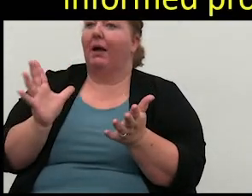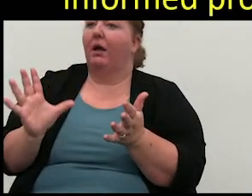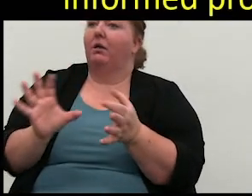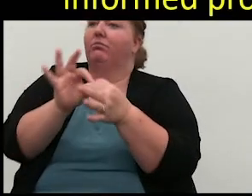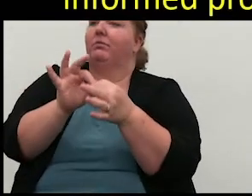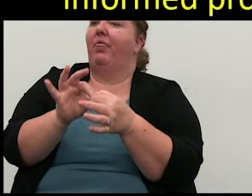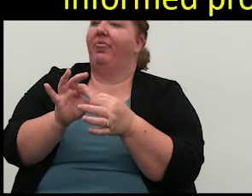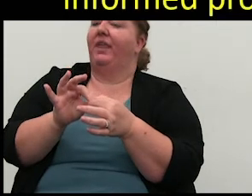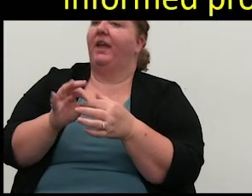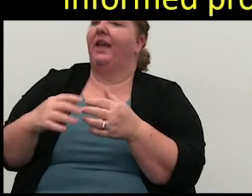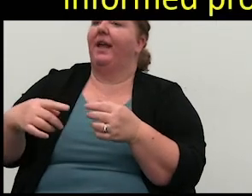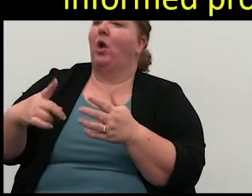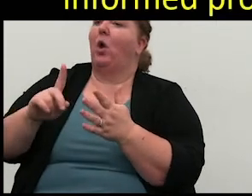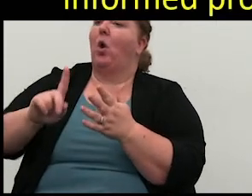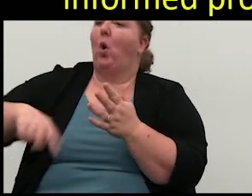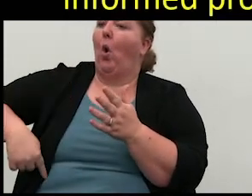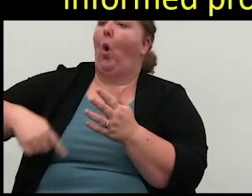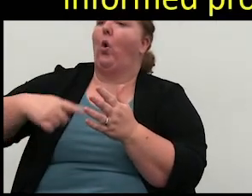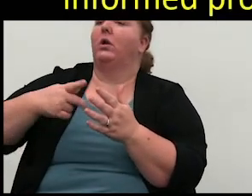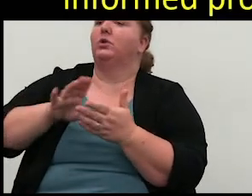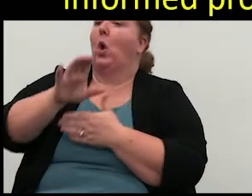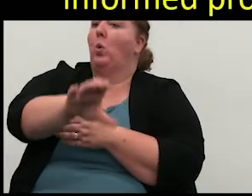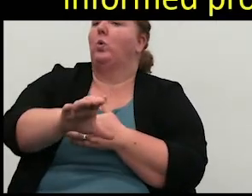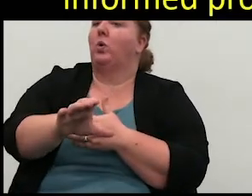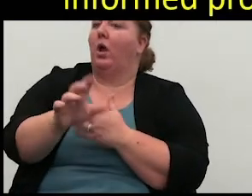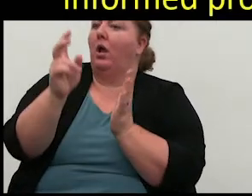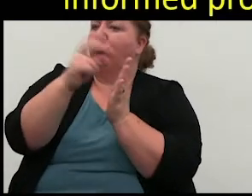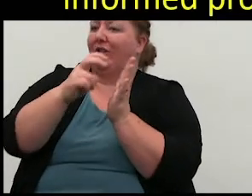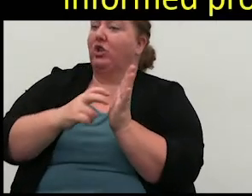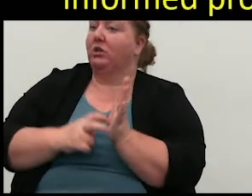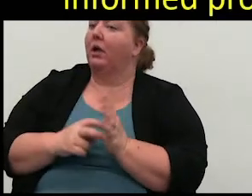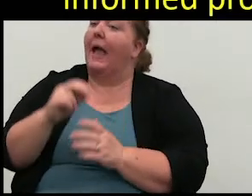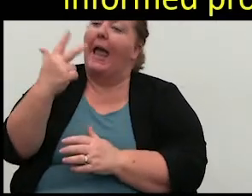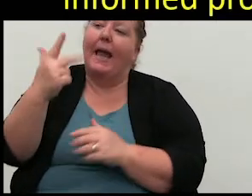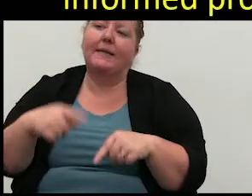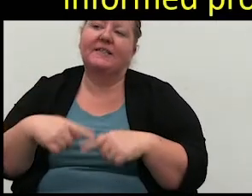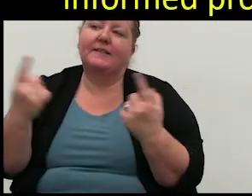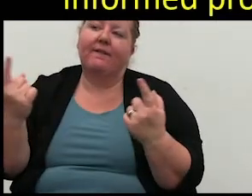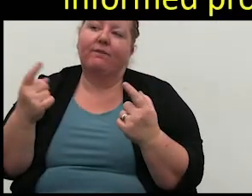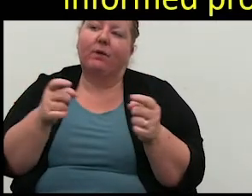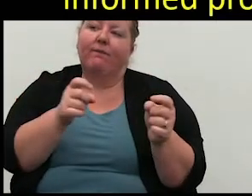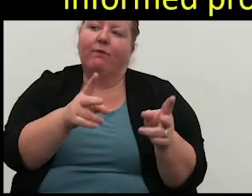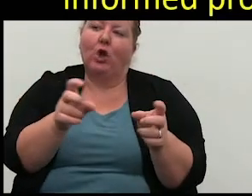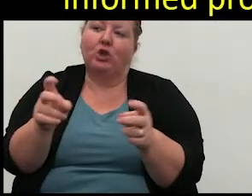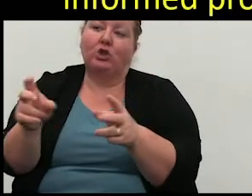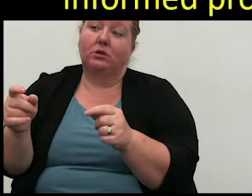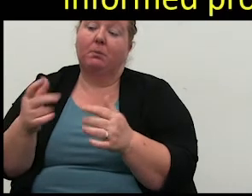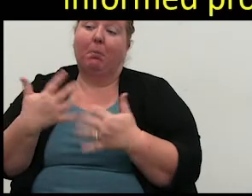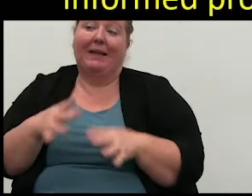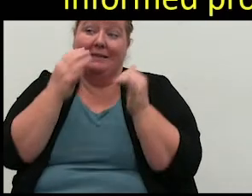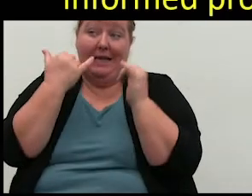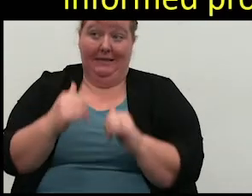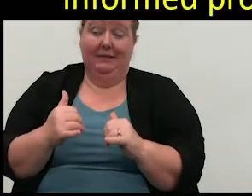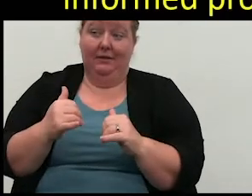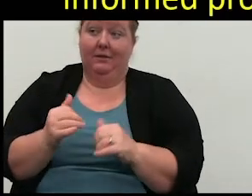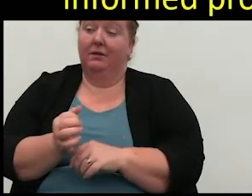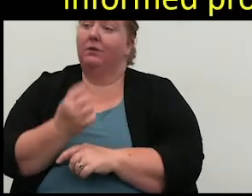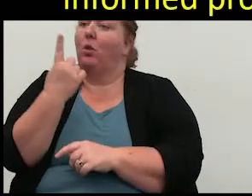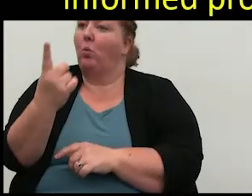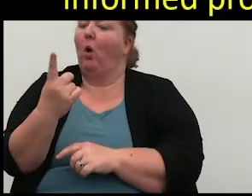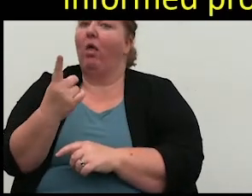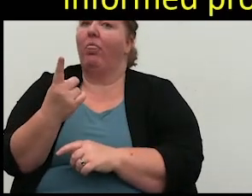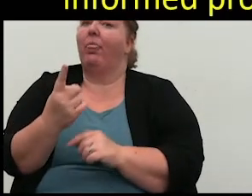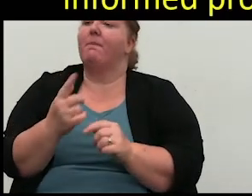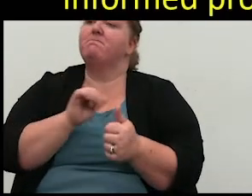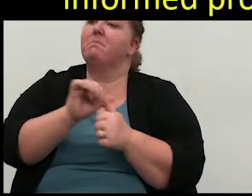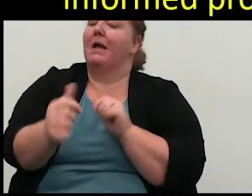organ donor register at the end. Now, 8 versions of that message were tested. And the one that got the